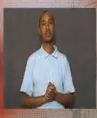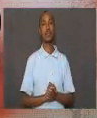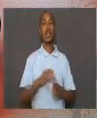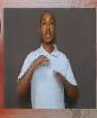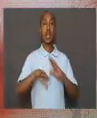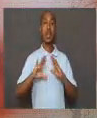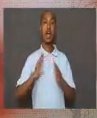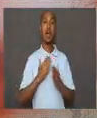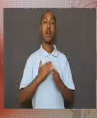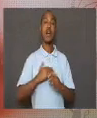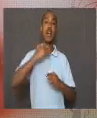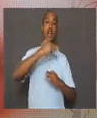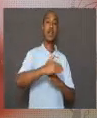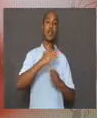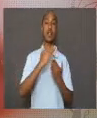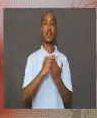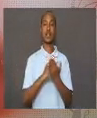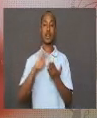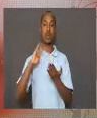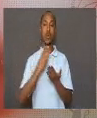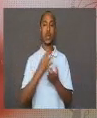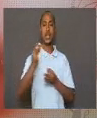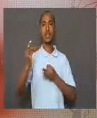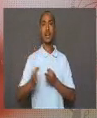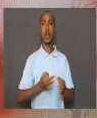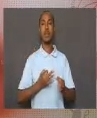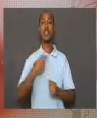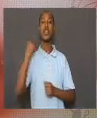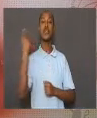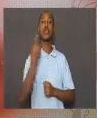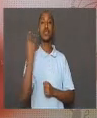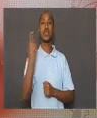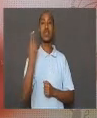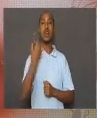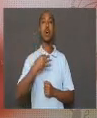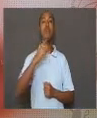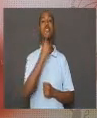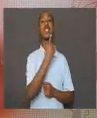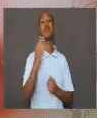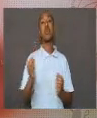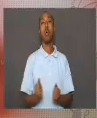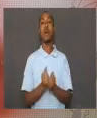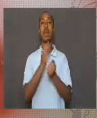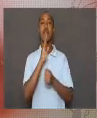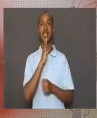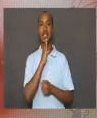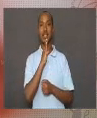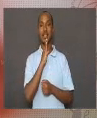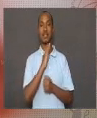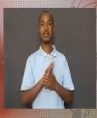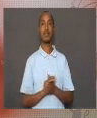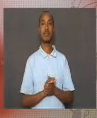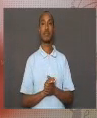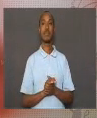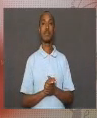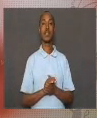In our next lesson, we will describe the uses of some common bases.